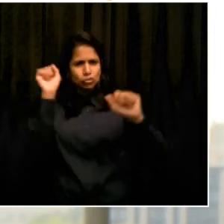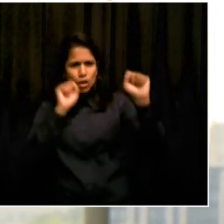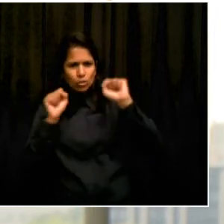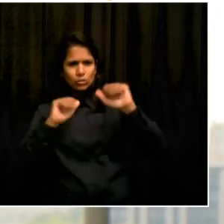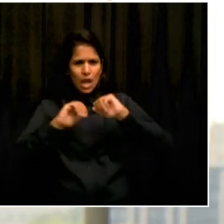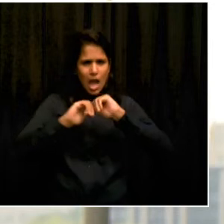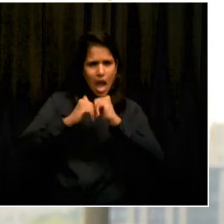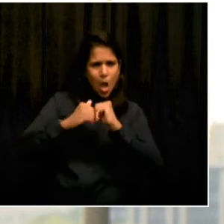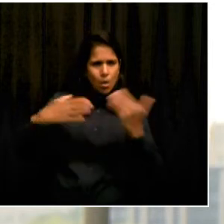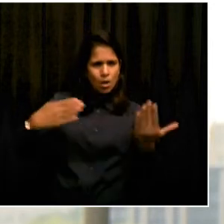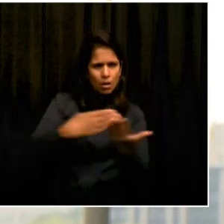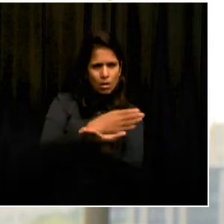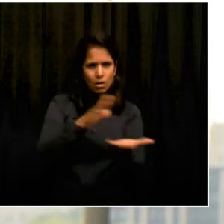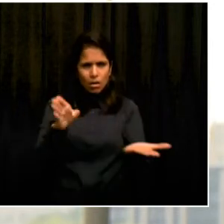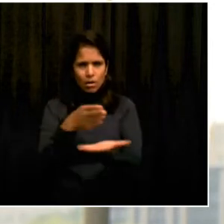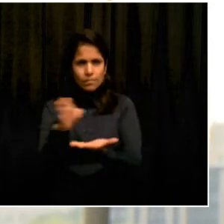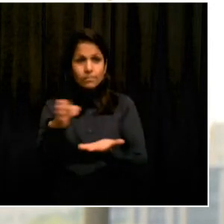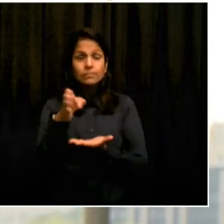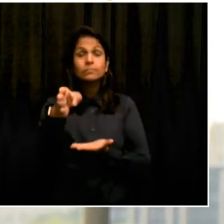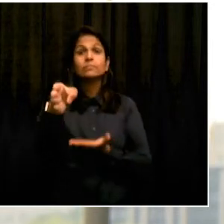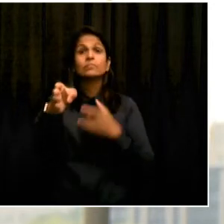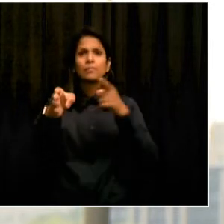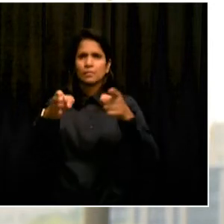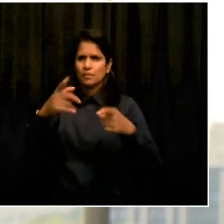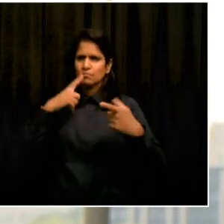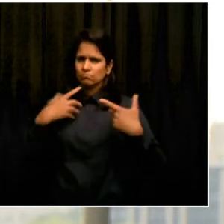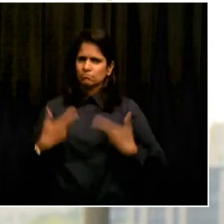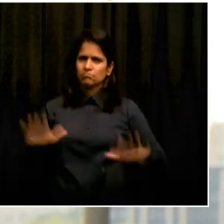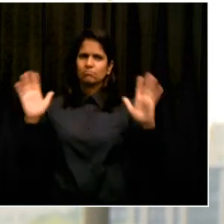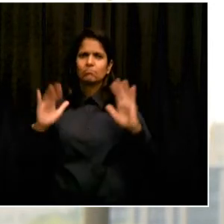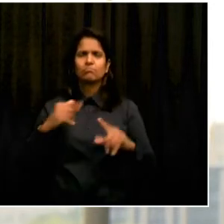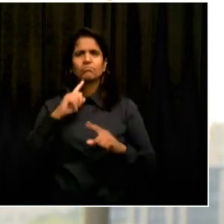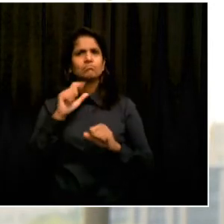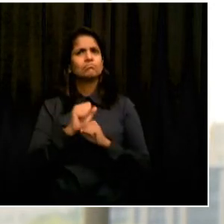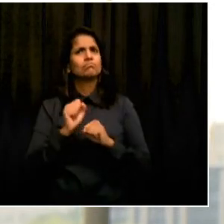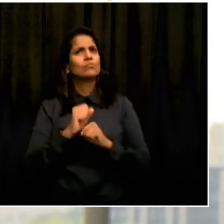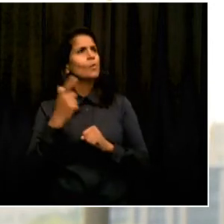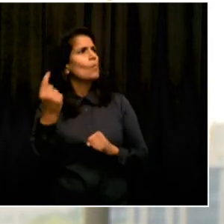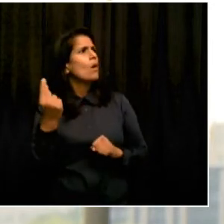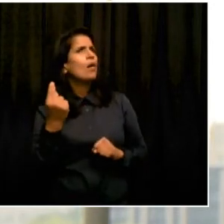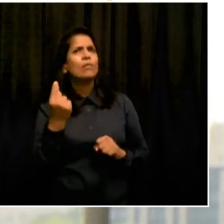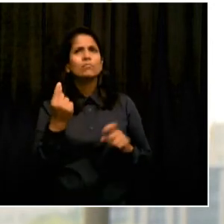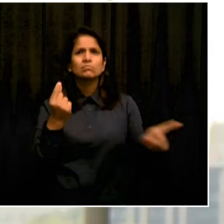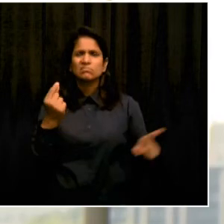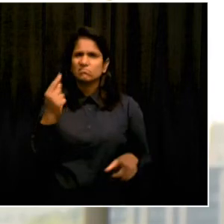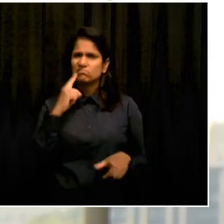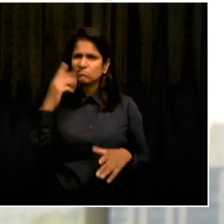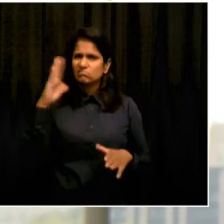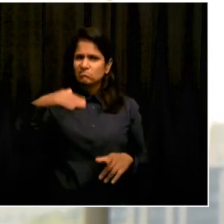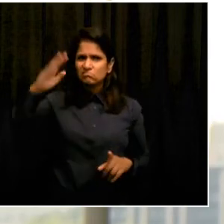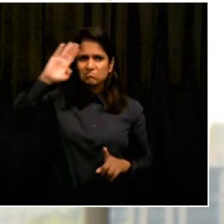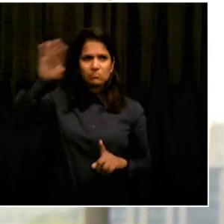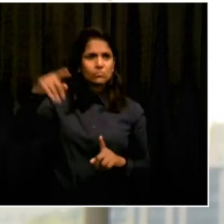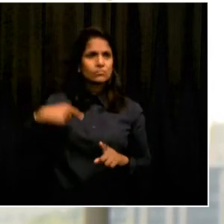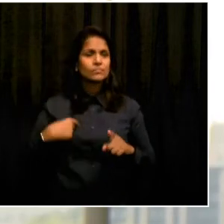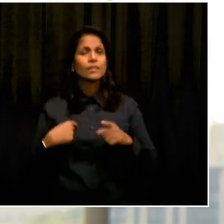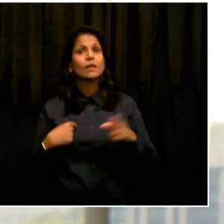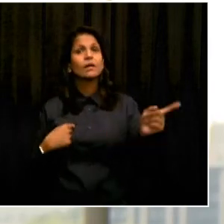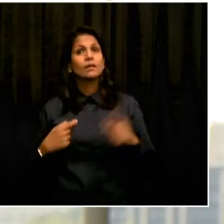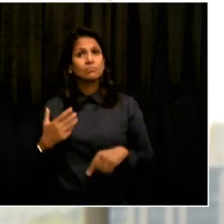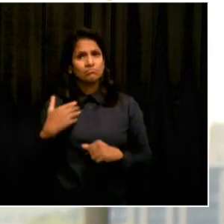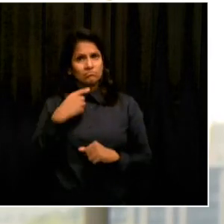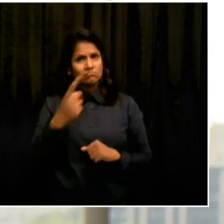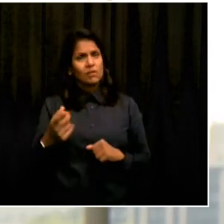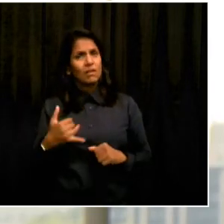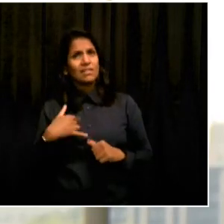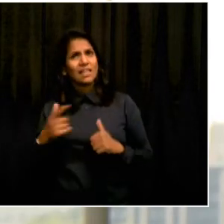strategic vision of where we need to go? I think it's a very clear strategic vision of where we need to go. And then over the coming weeks, pieces will get put in place, the planks